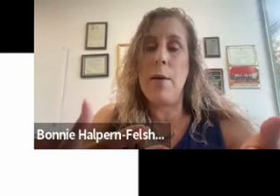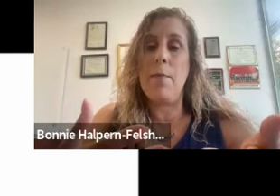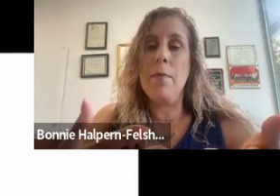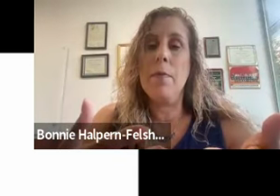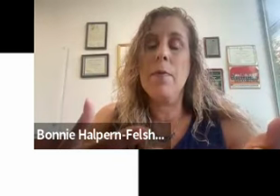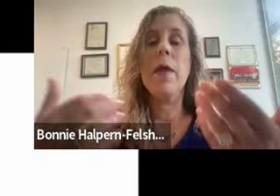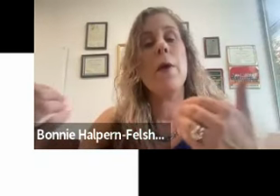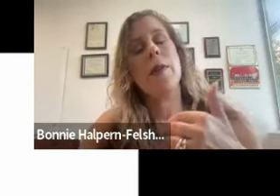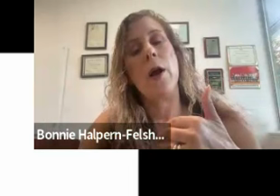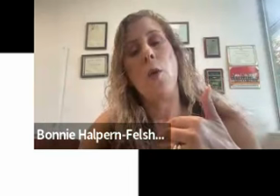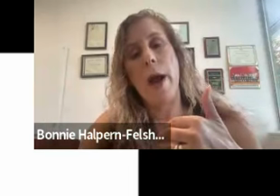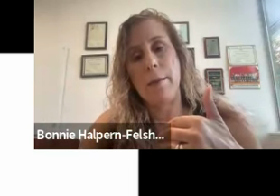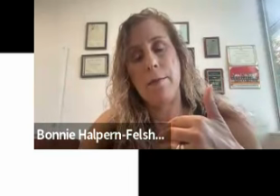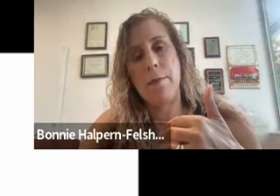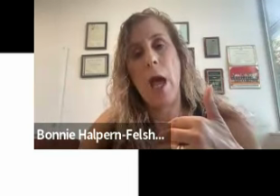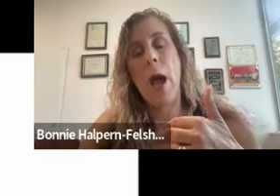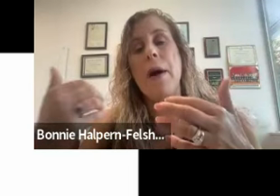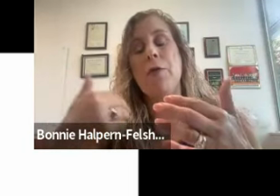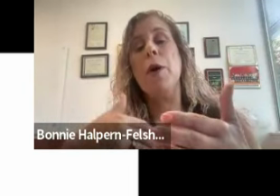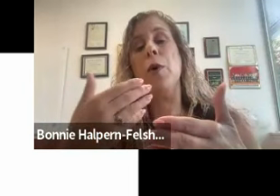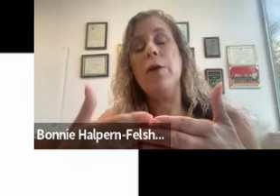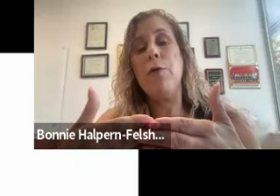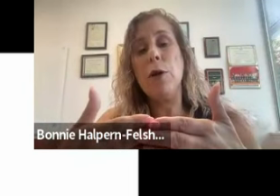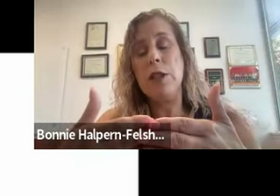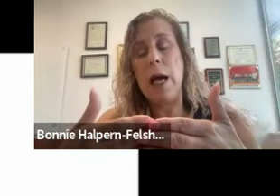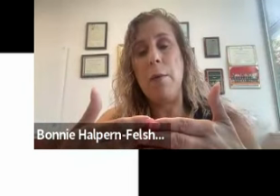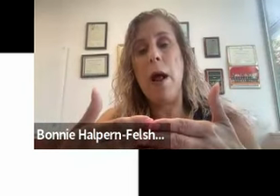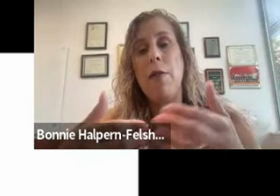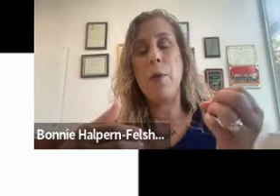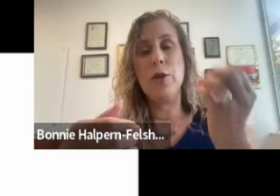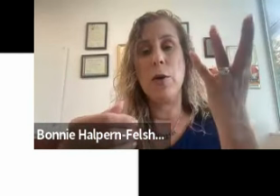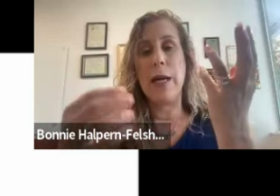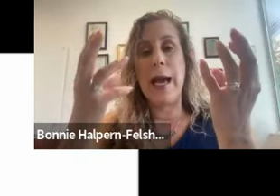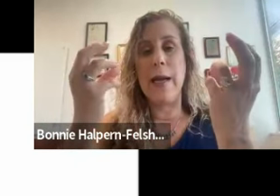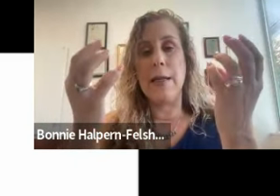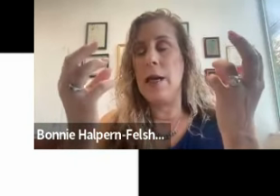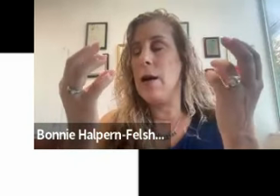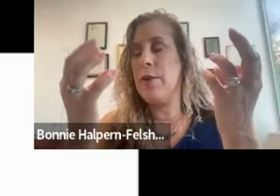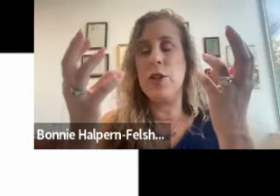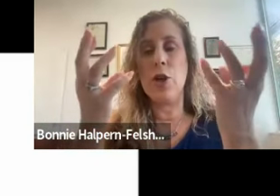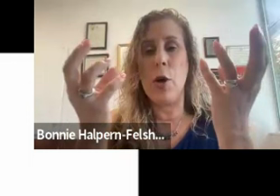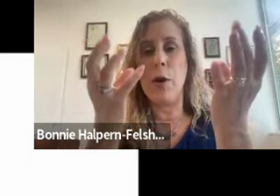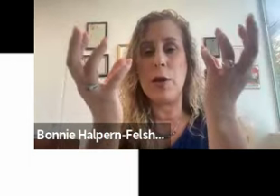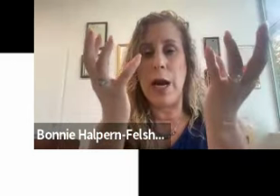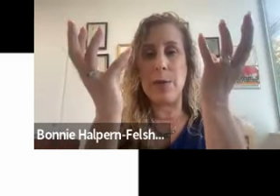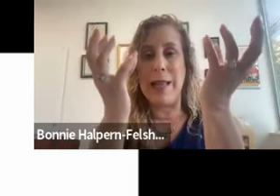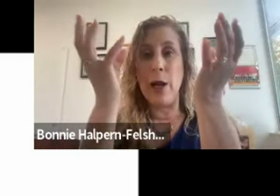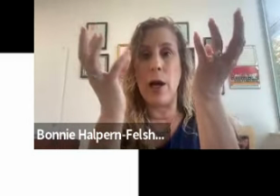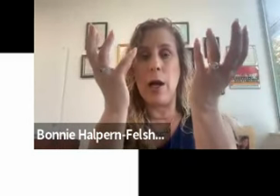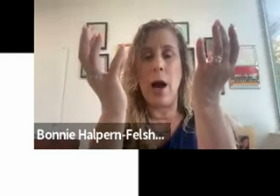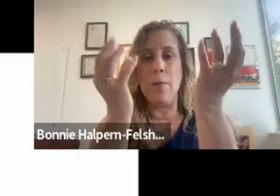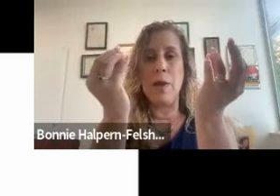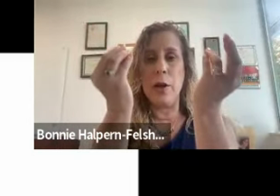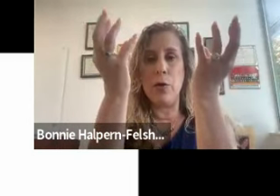reinforce them, then they go away. But if we reinforce them, then we sort of get, as Victor Denoble talks about,